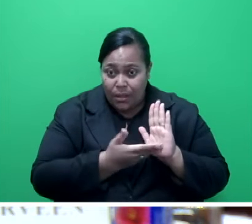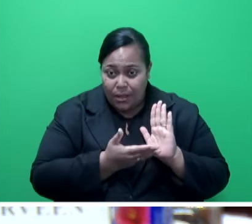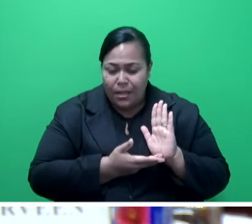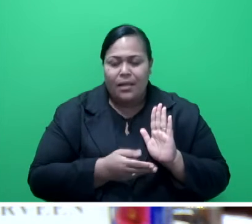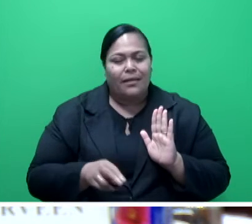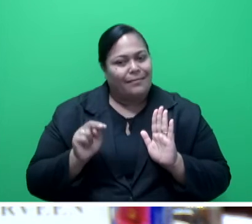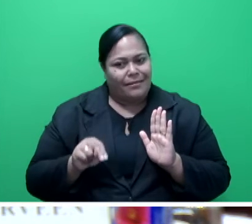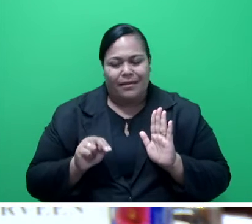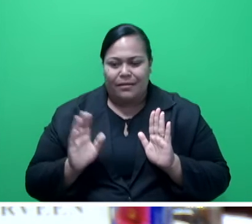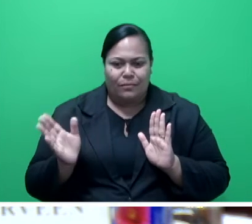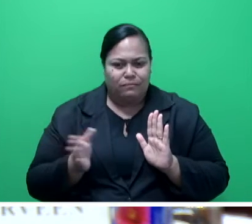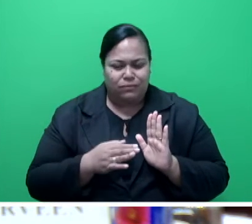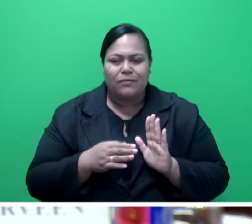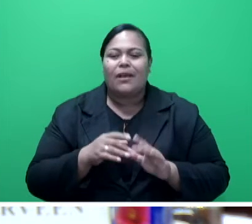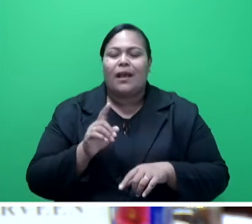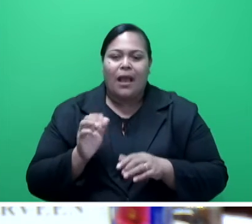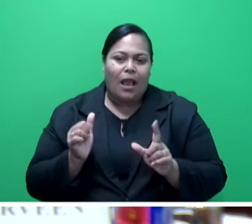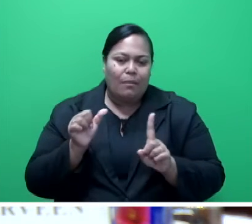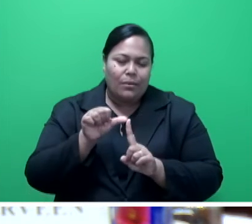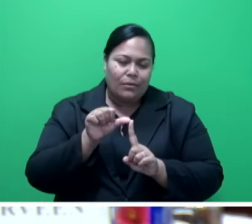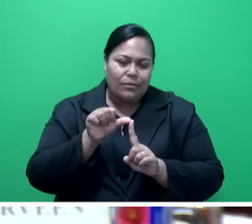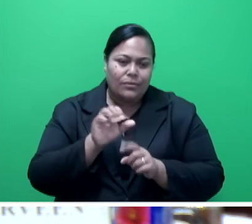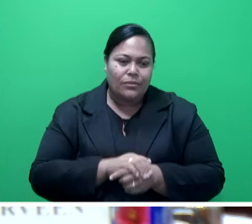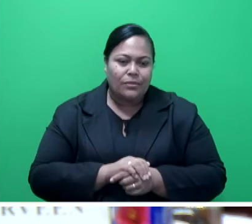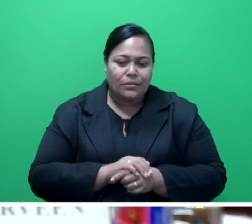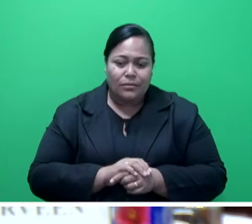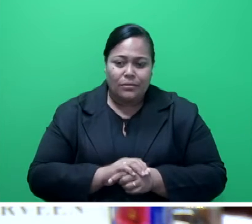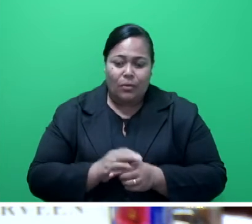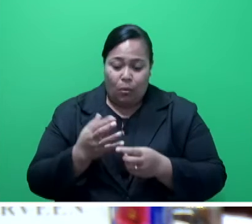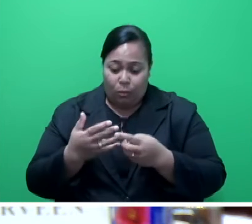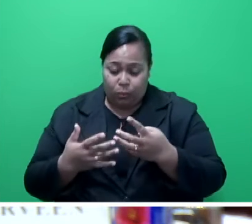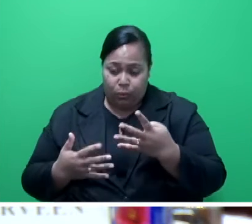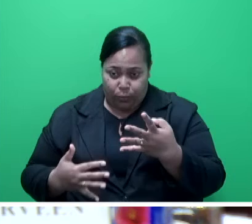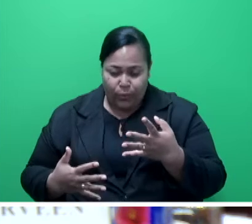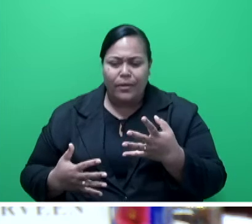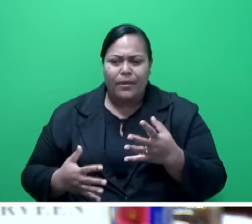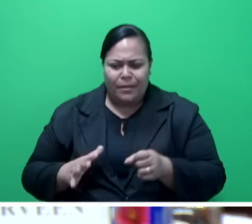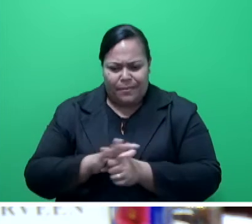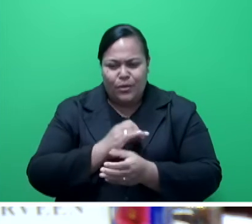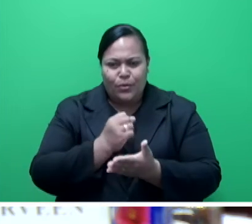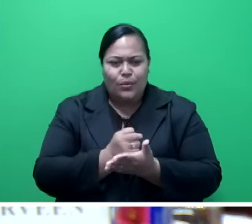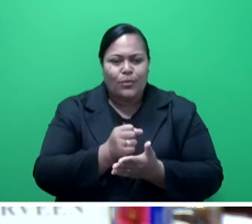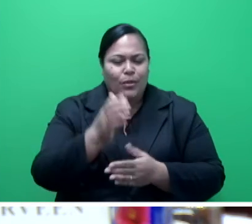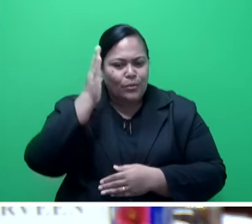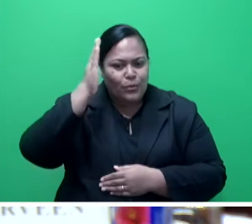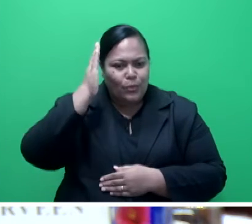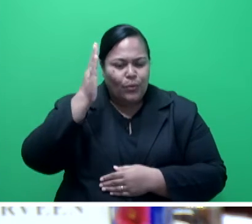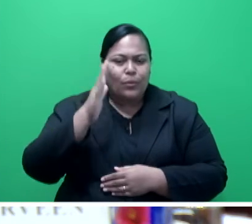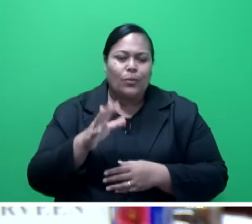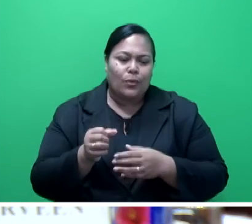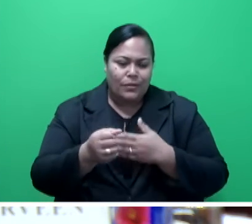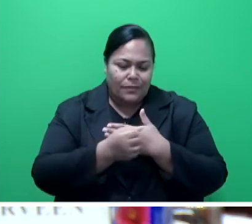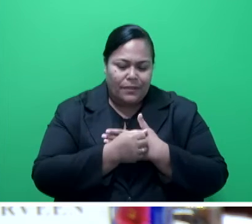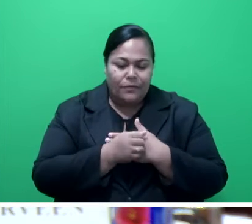multi-layered approach. All of these measures complement each other to ensure school facilities safe